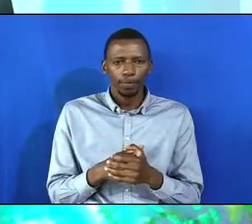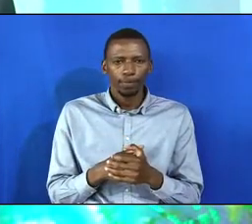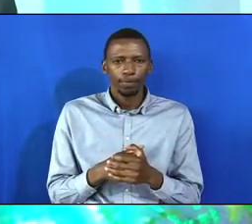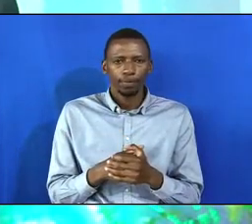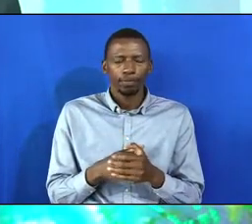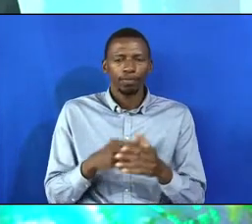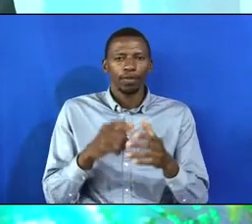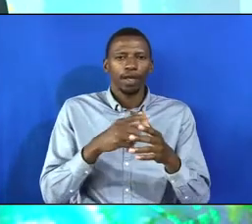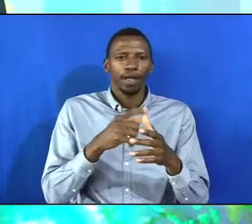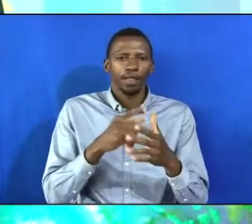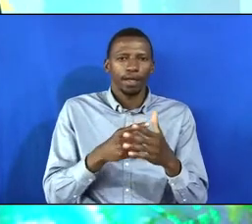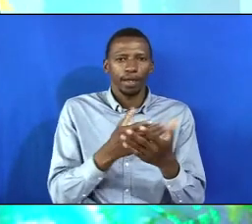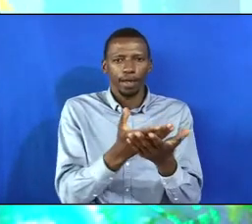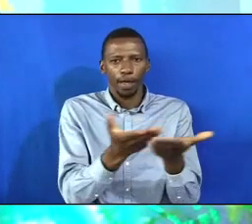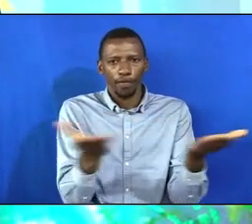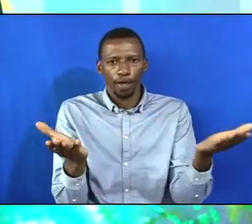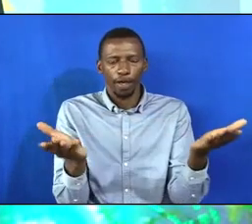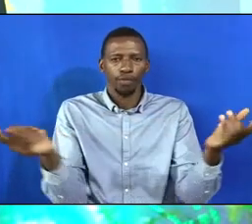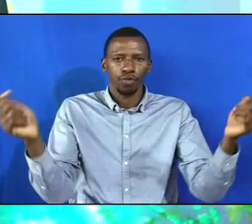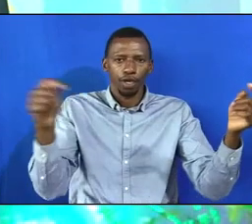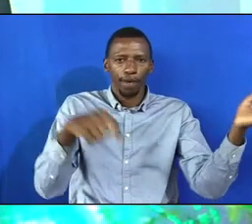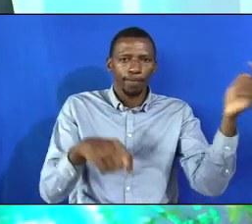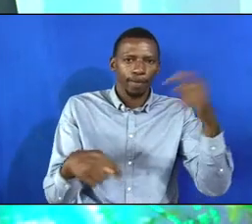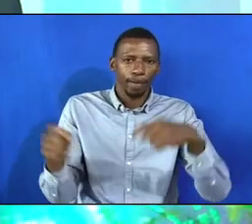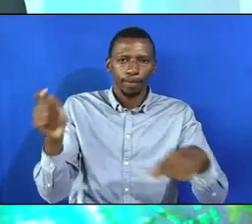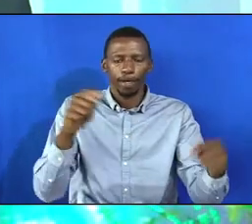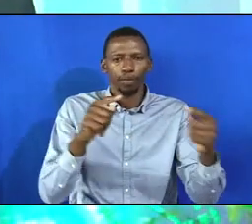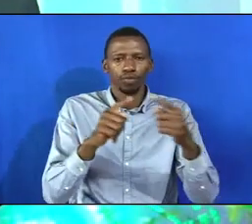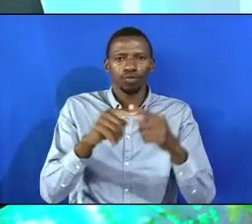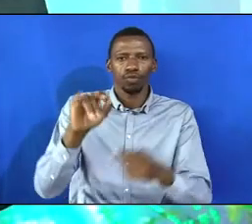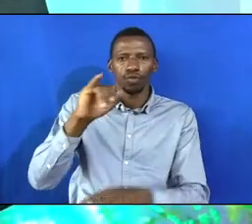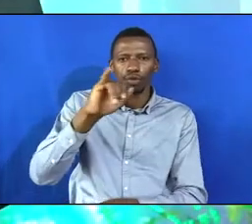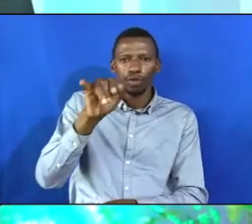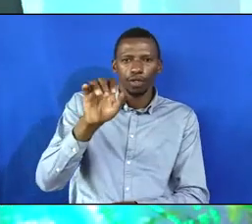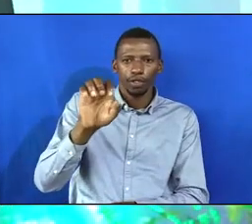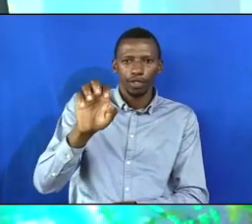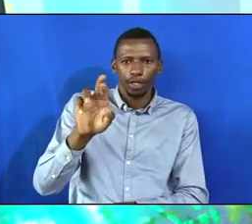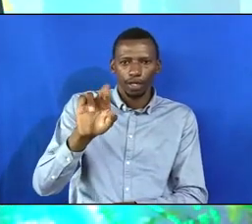Then they came to Jericho. As Jesus and his